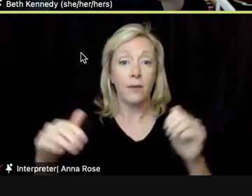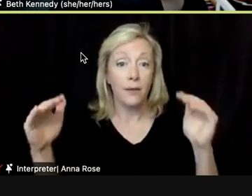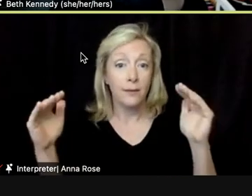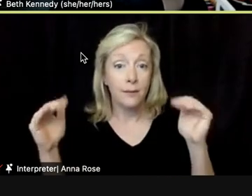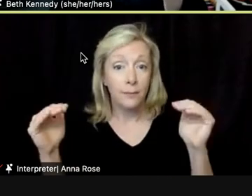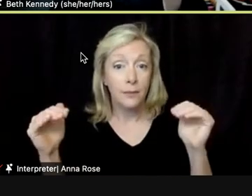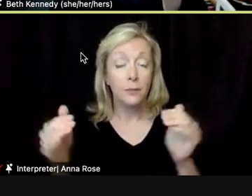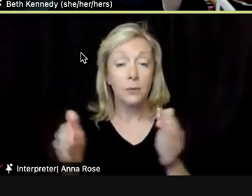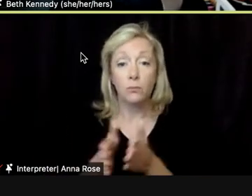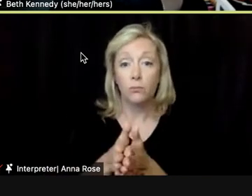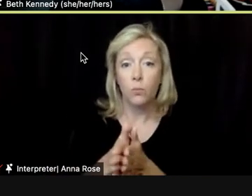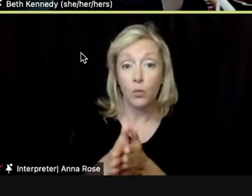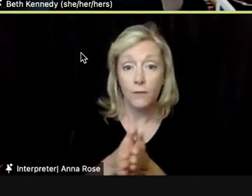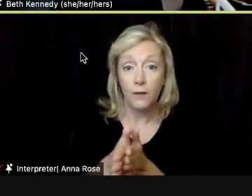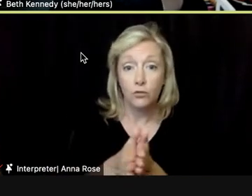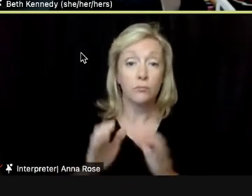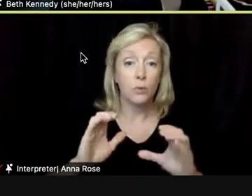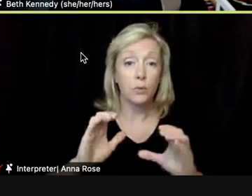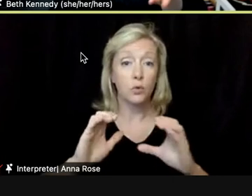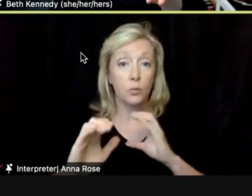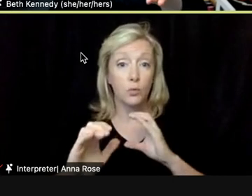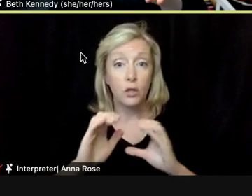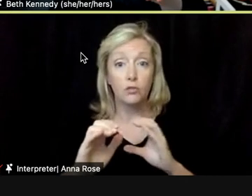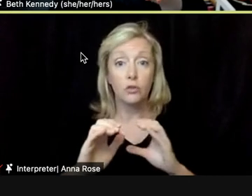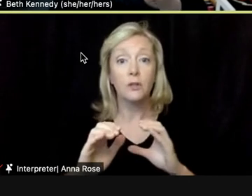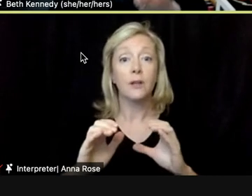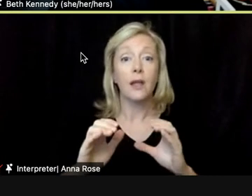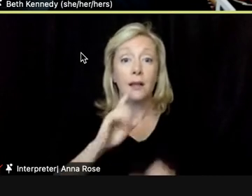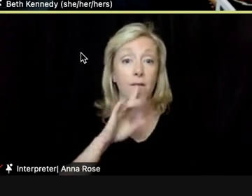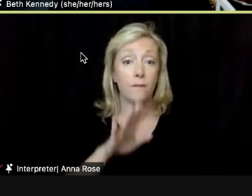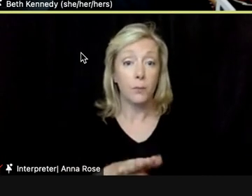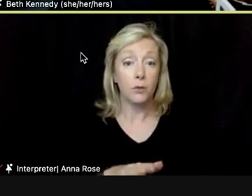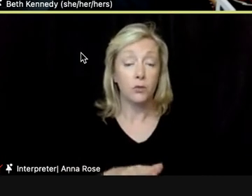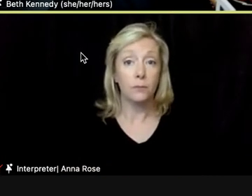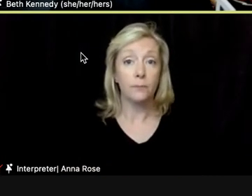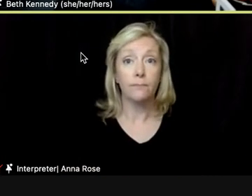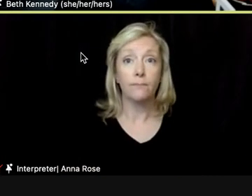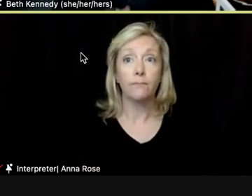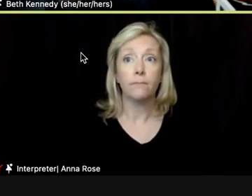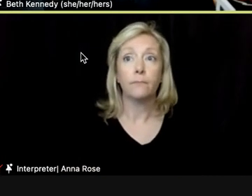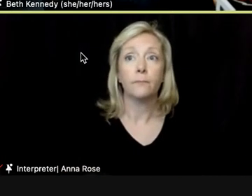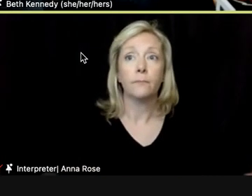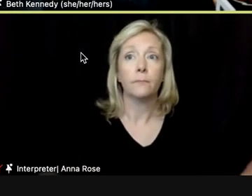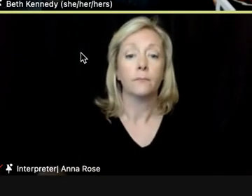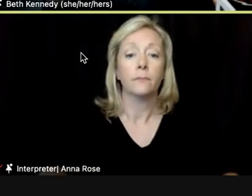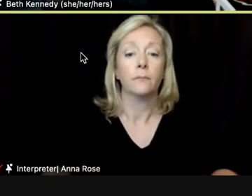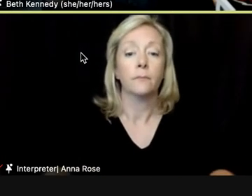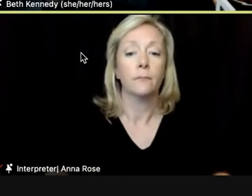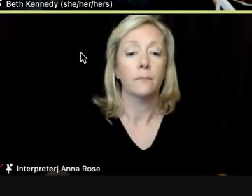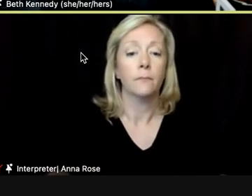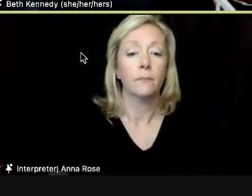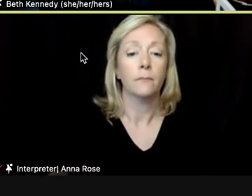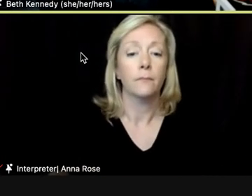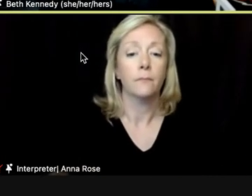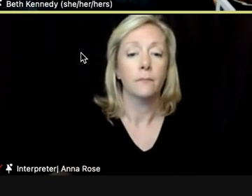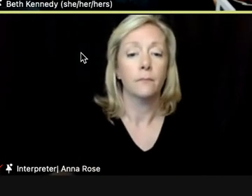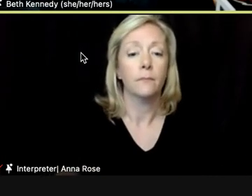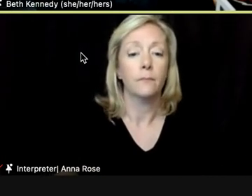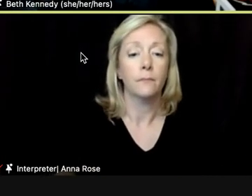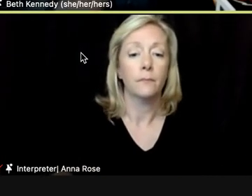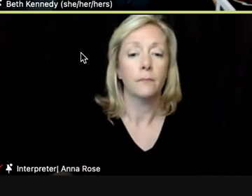anticipation, motivation, communication, and confirmation. Now, my neighbors, I'm